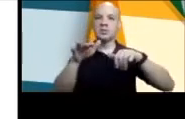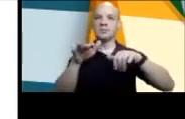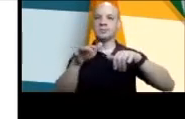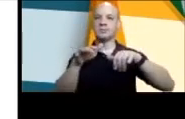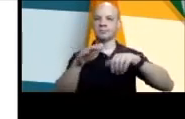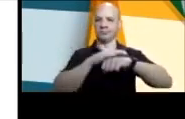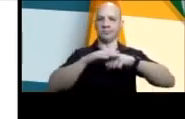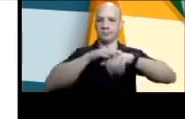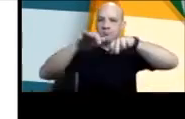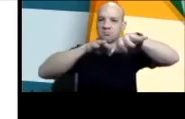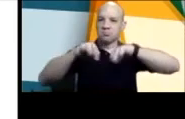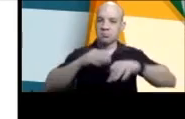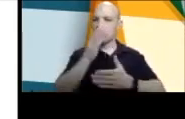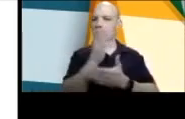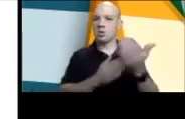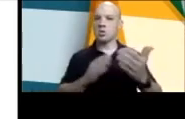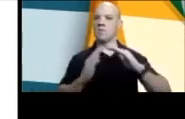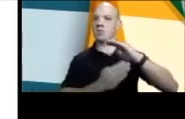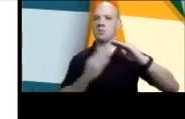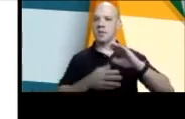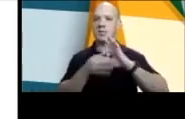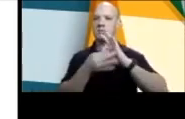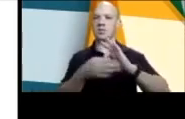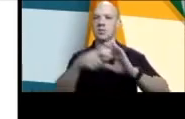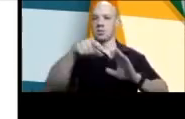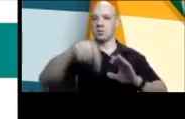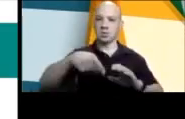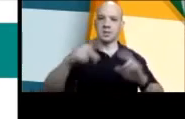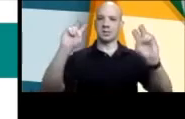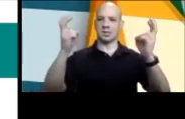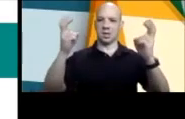briefly discuss some of the basics related to this topic area.